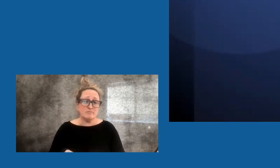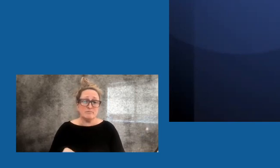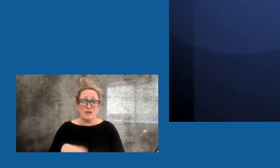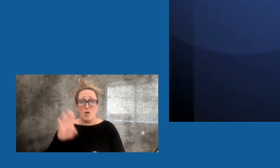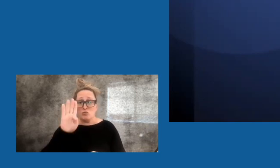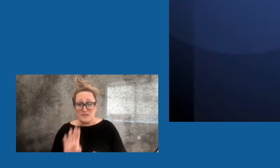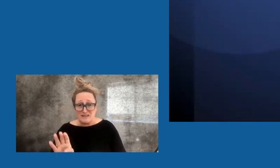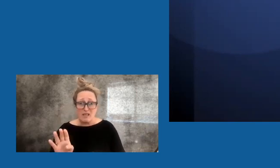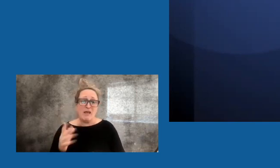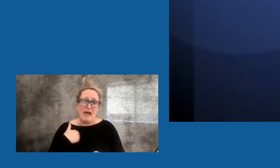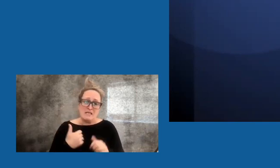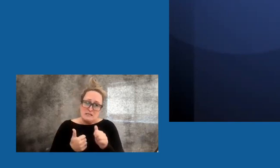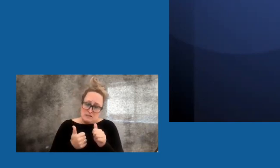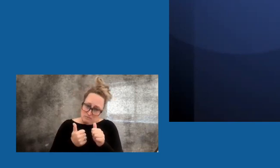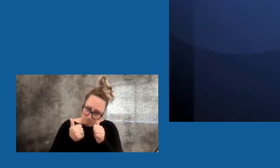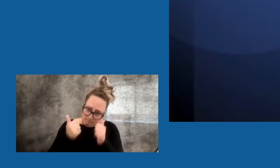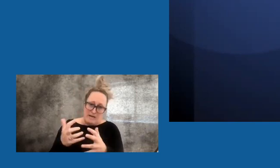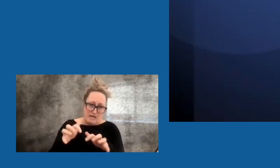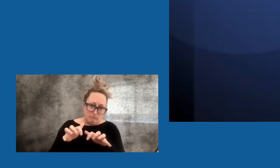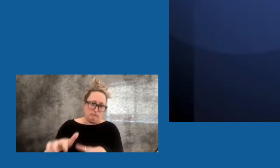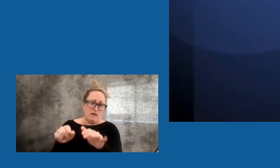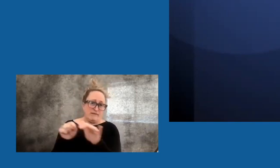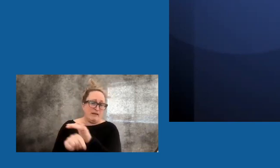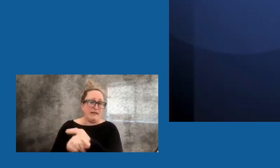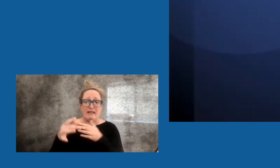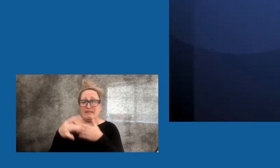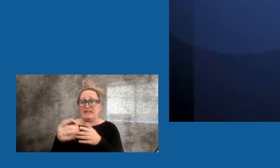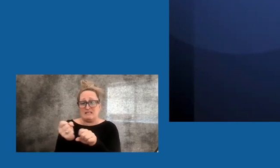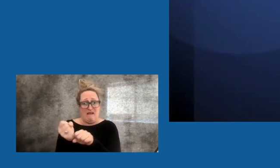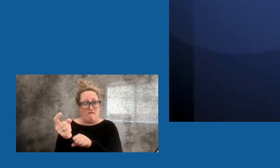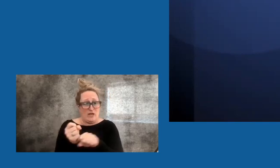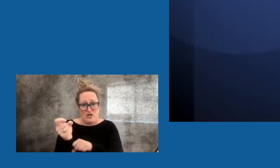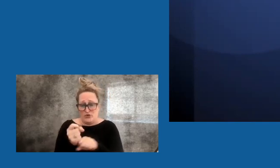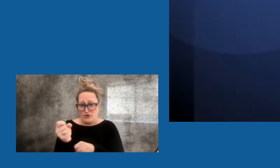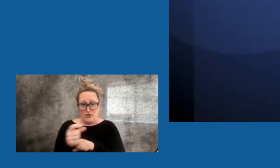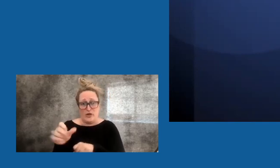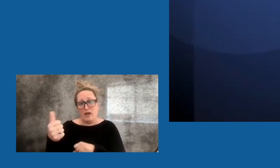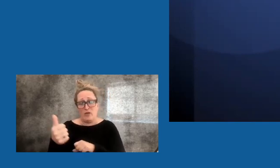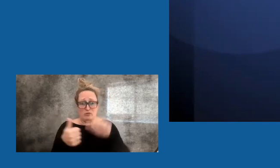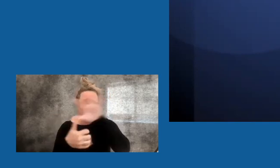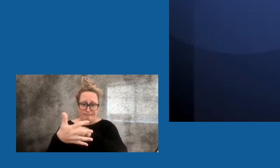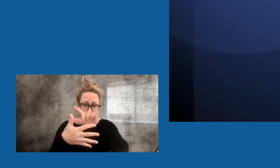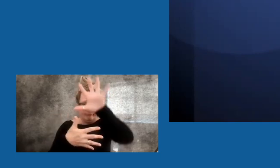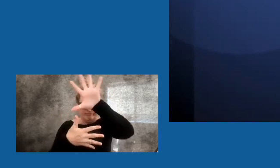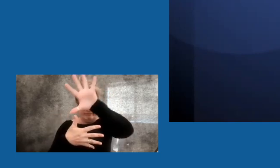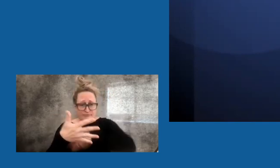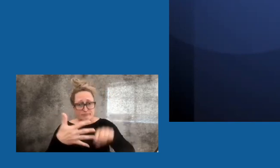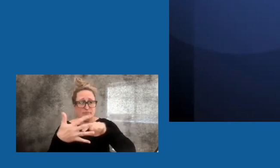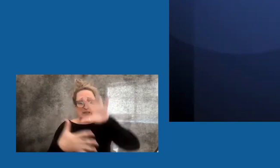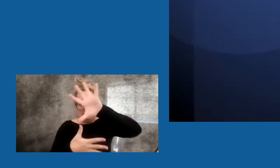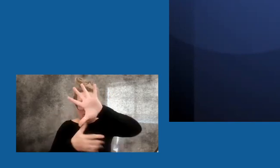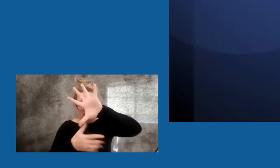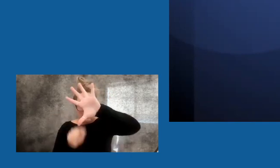Brazil has the majority of the killings. It leads every year, and other South American and Central